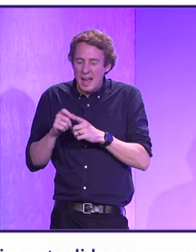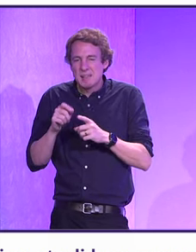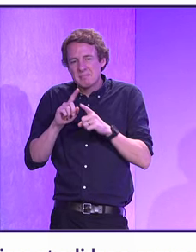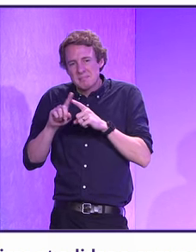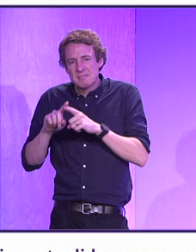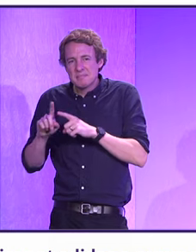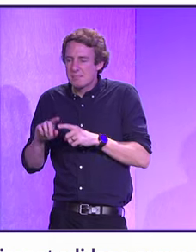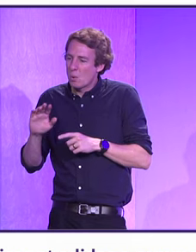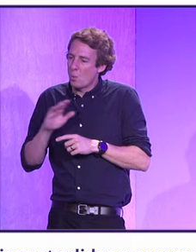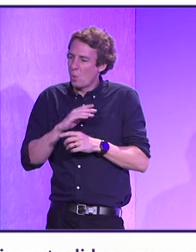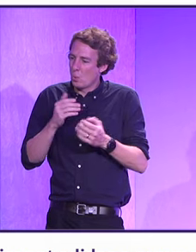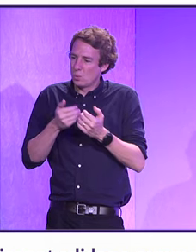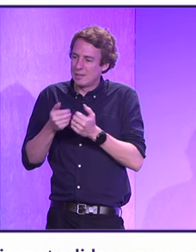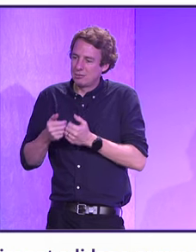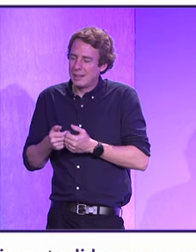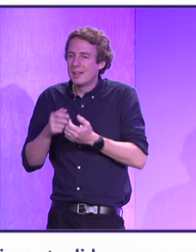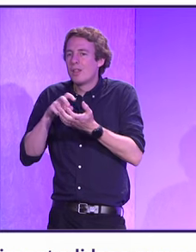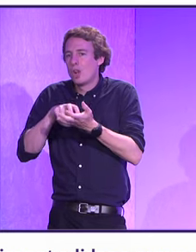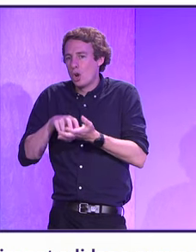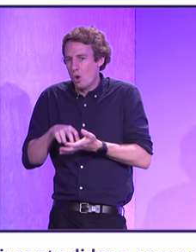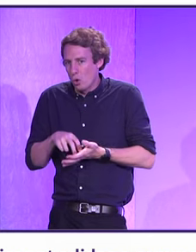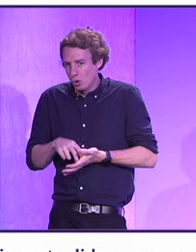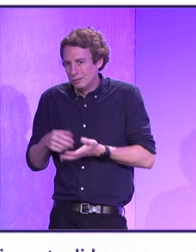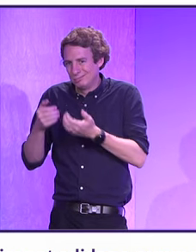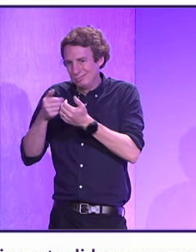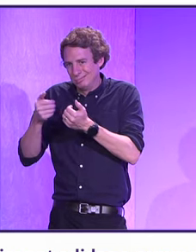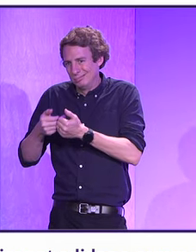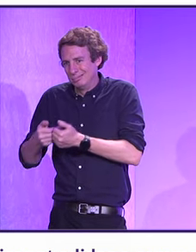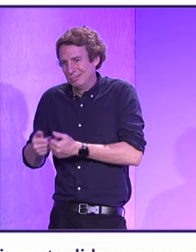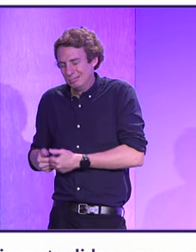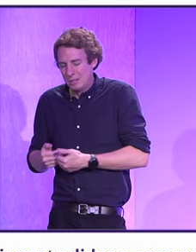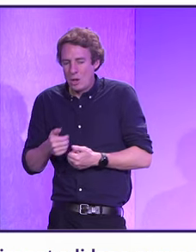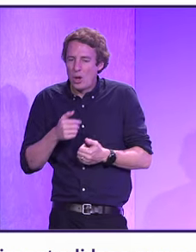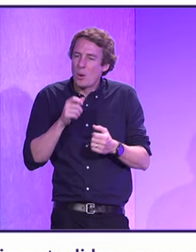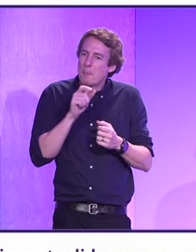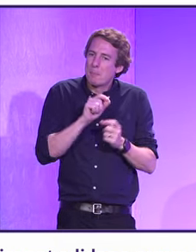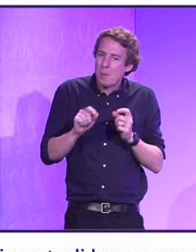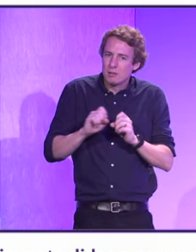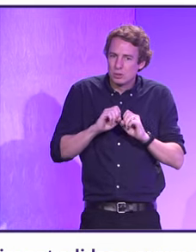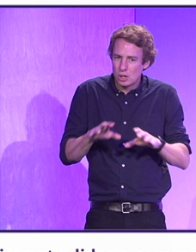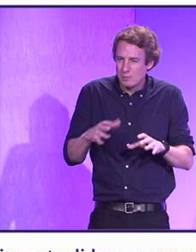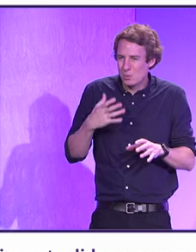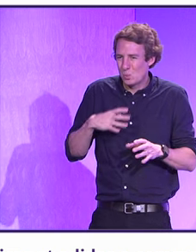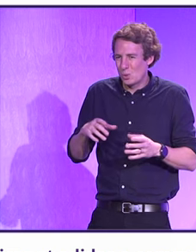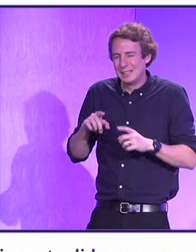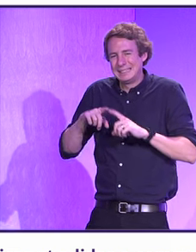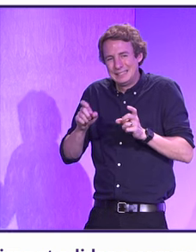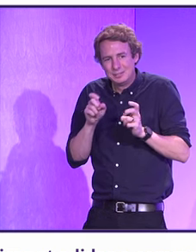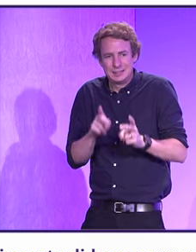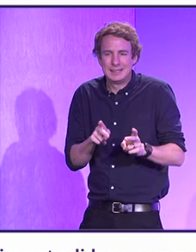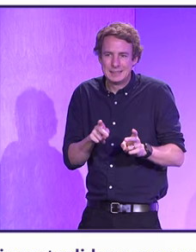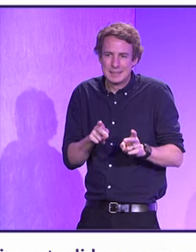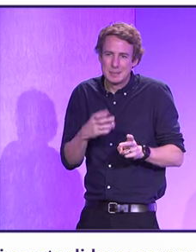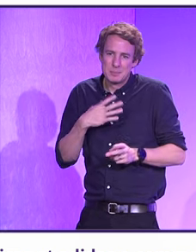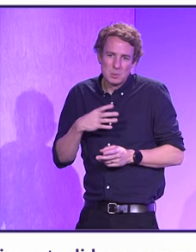for a couple of applications. But all of them were segregated between different tenants. So with microservices, we really wanted to do a bit differently so